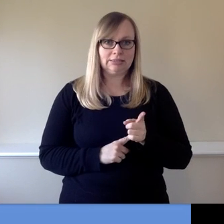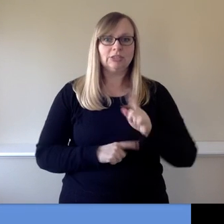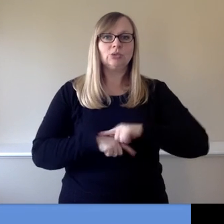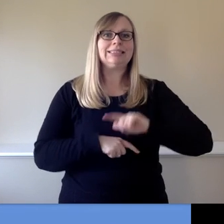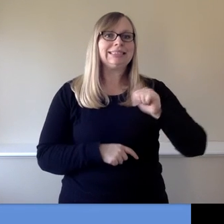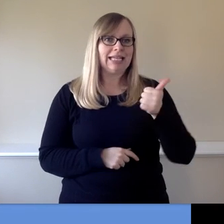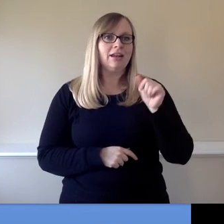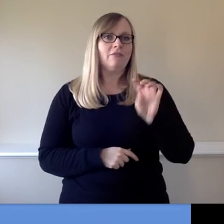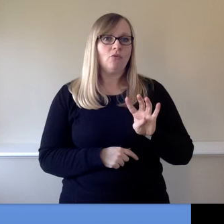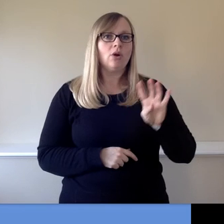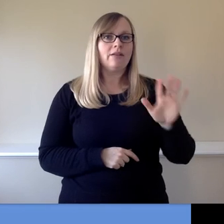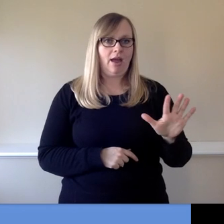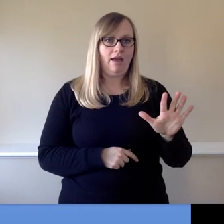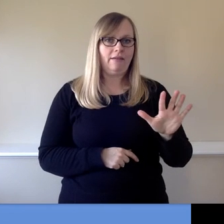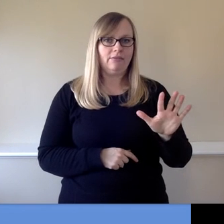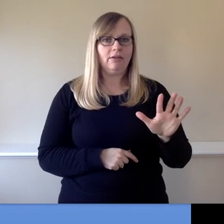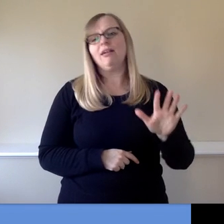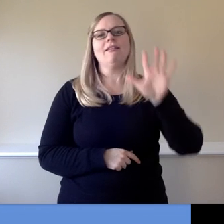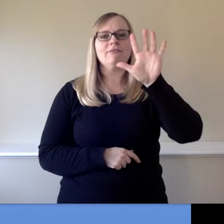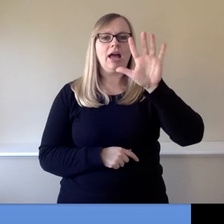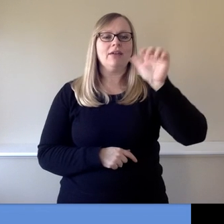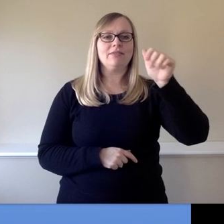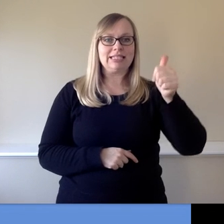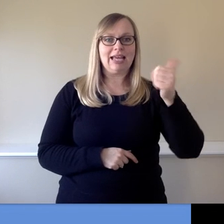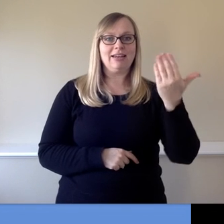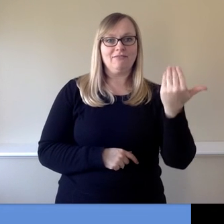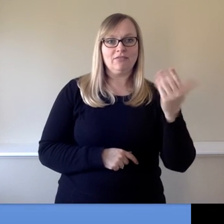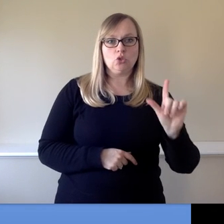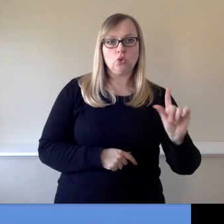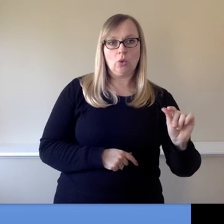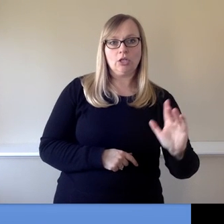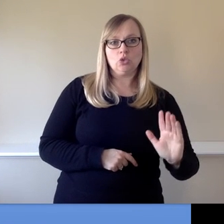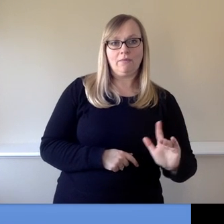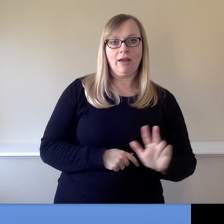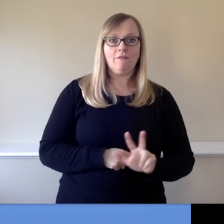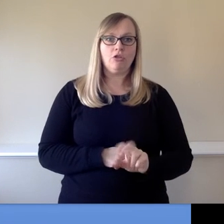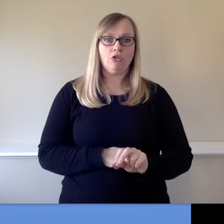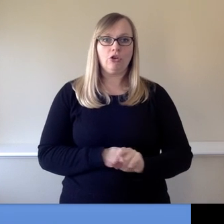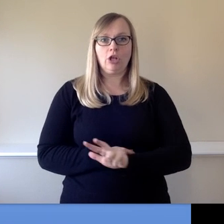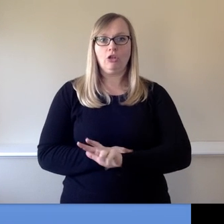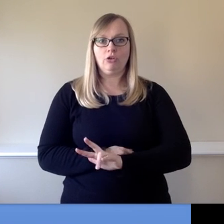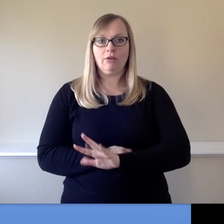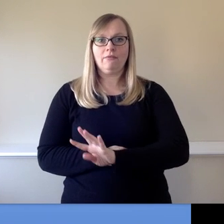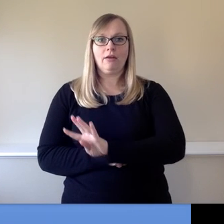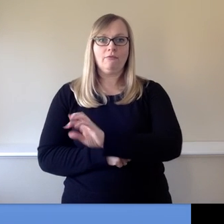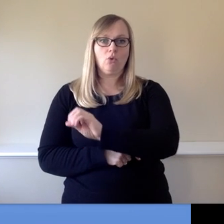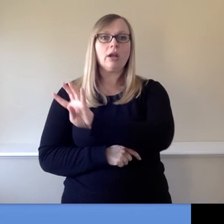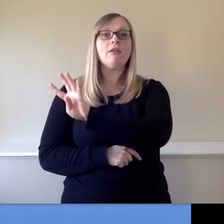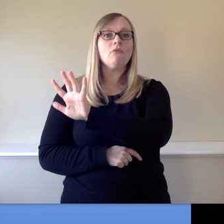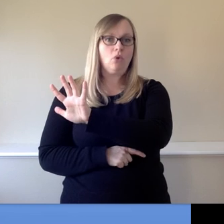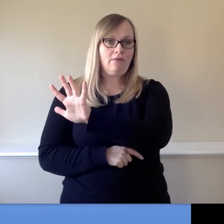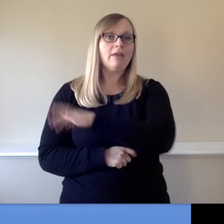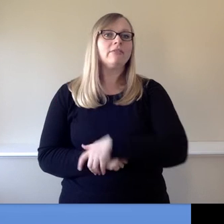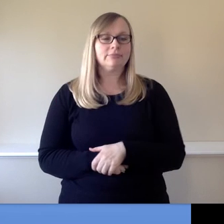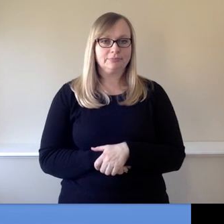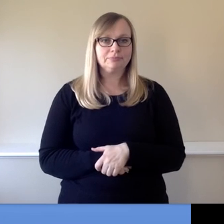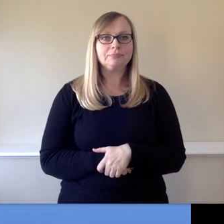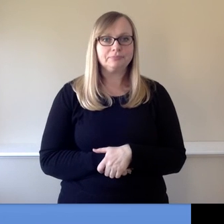Let's confirm that. 5, 10, 15, 20, 25, 30, 35, 40,